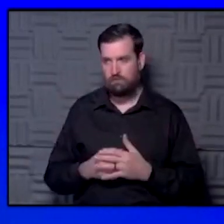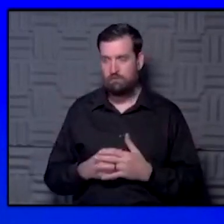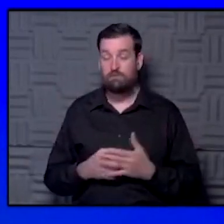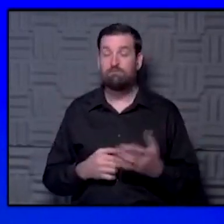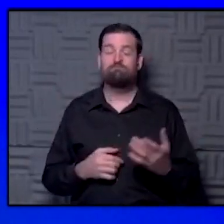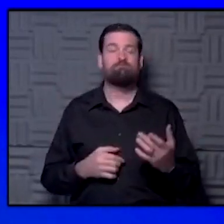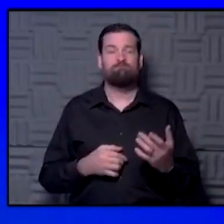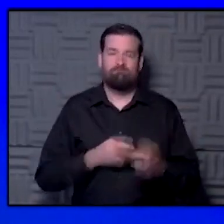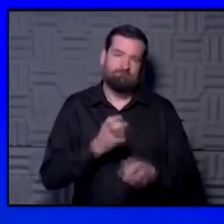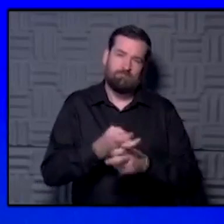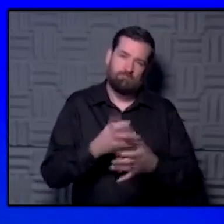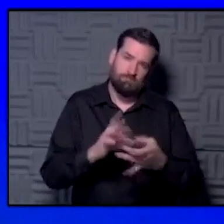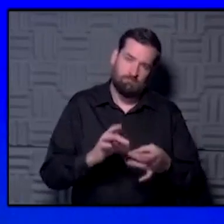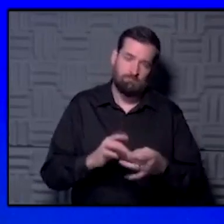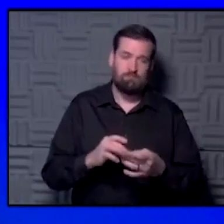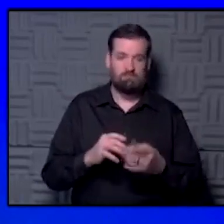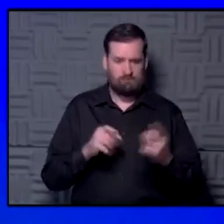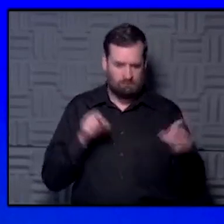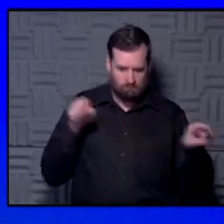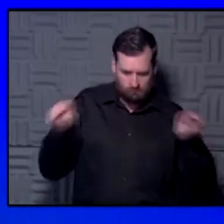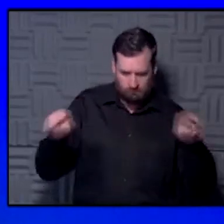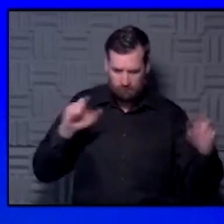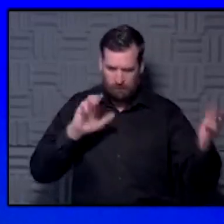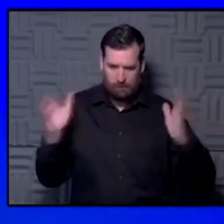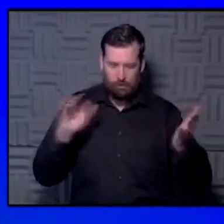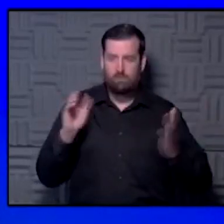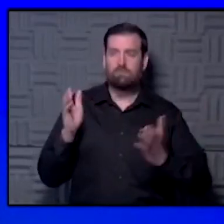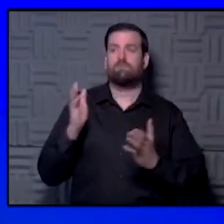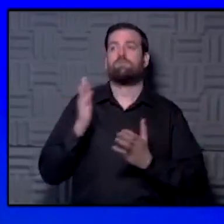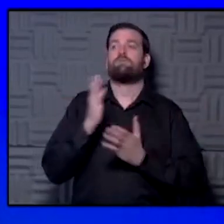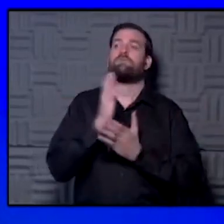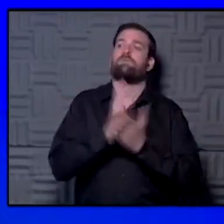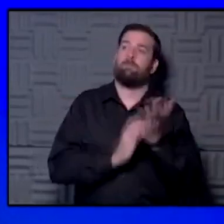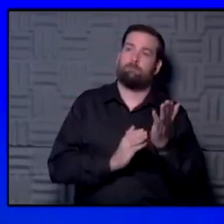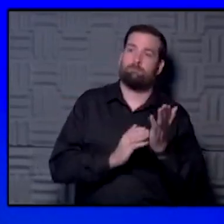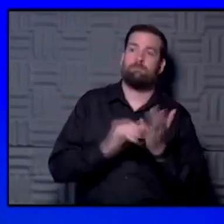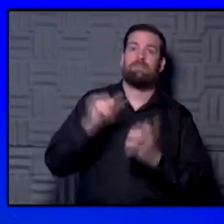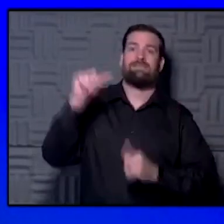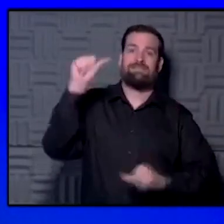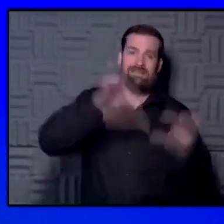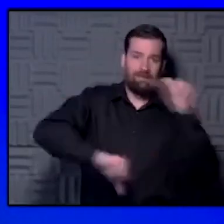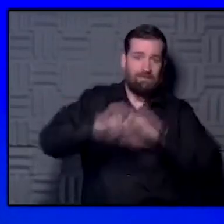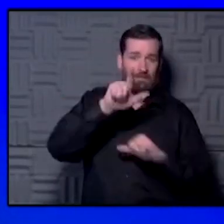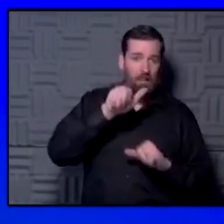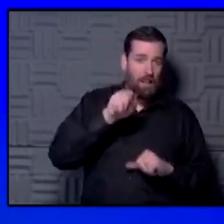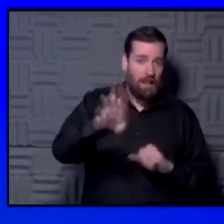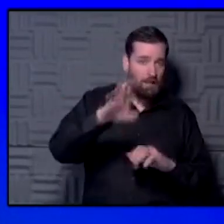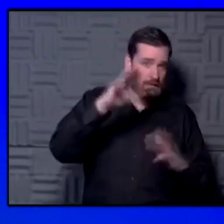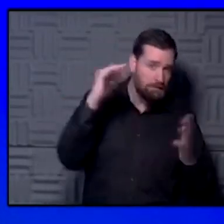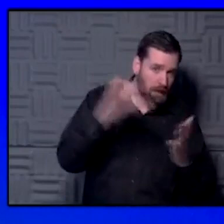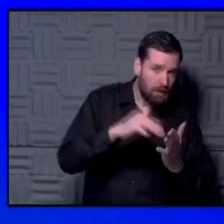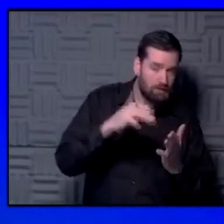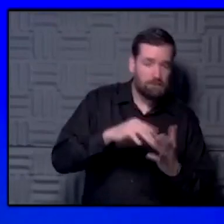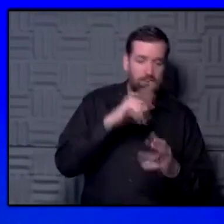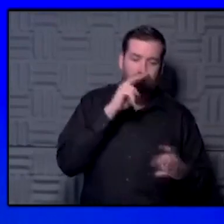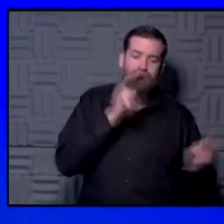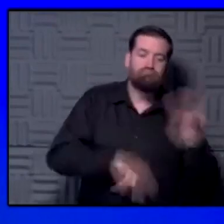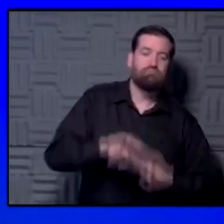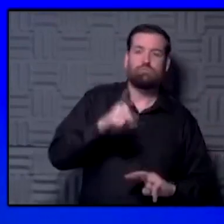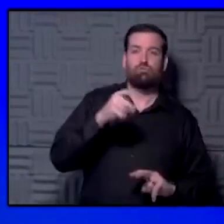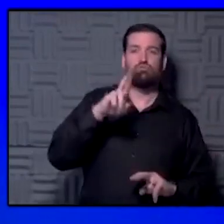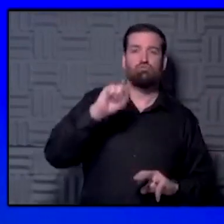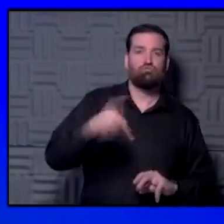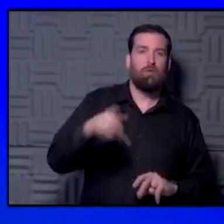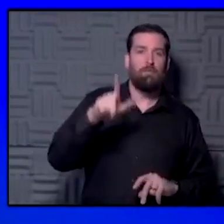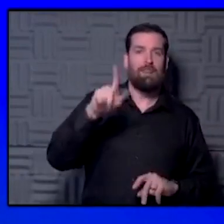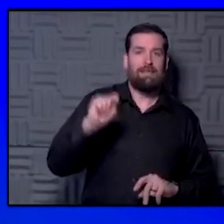know that we know one for one. Obviously, there have been some scientific laboratory studies that look at droplet